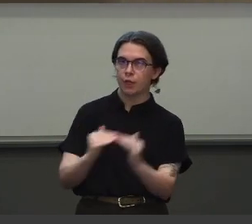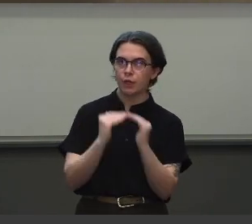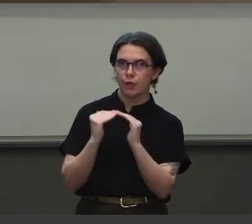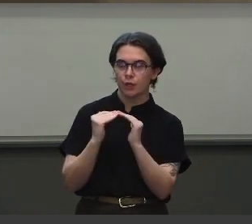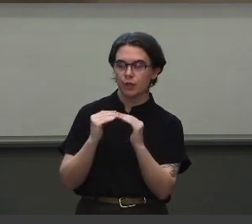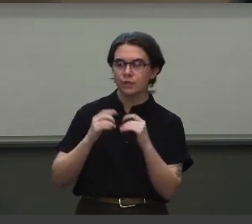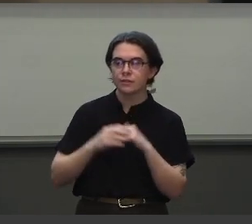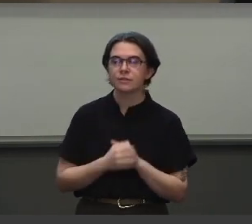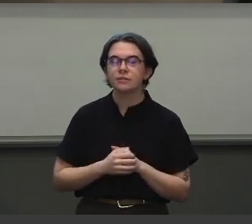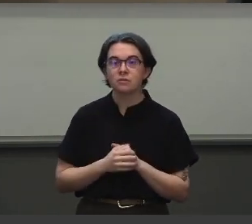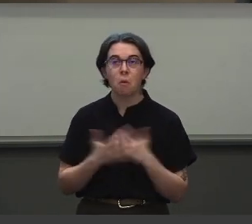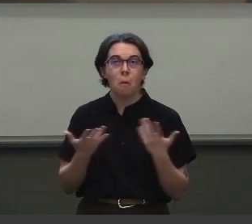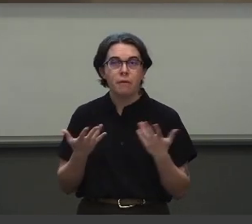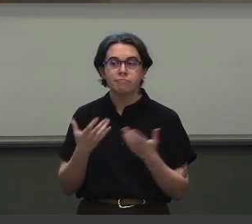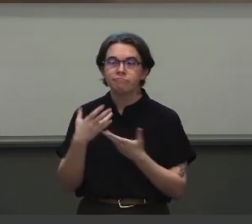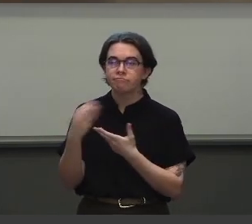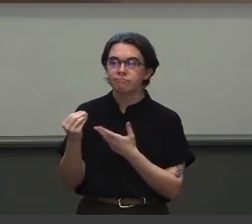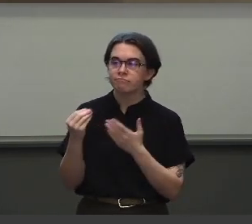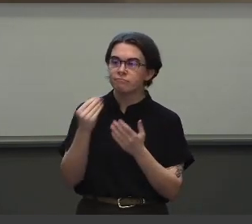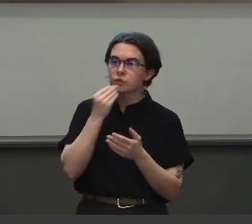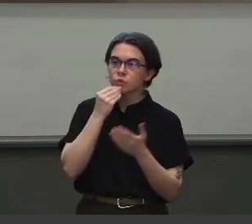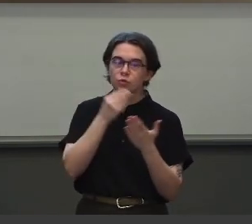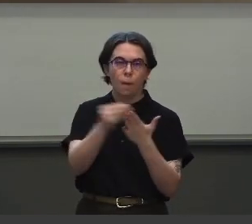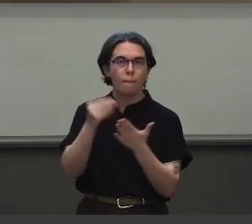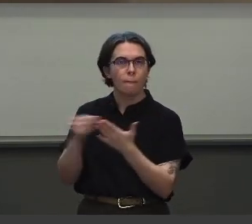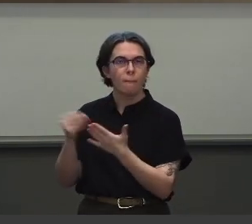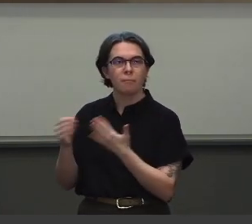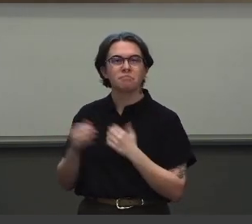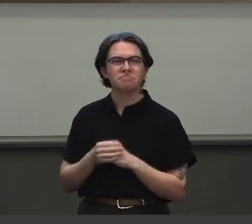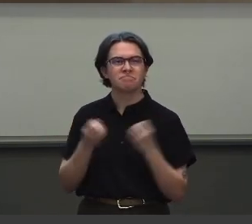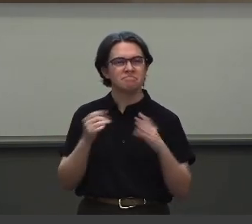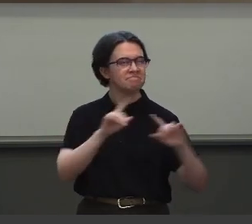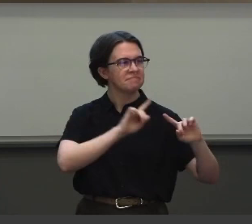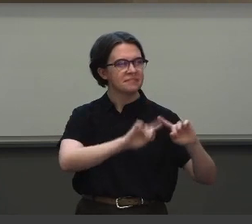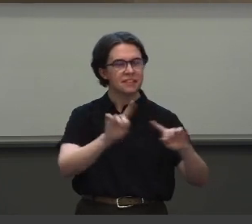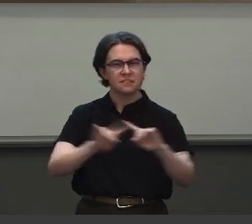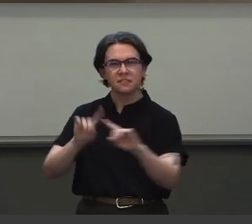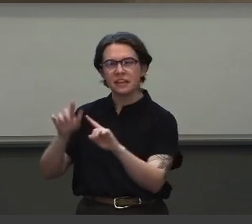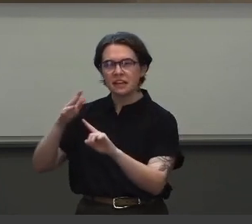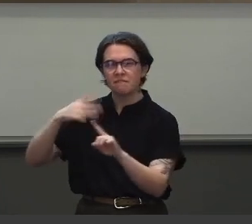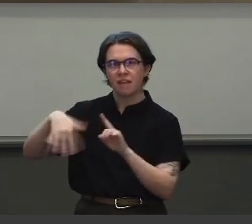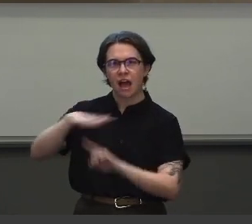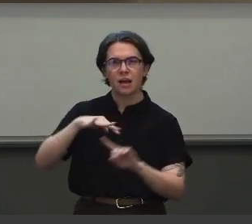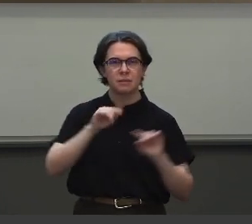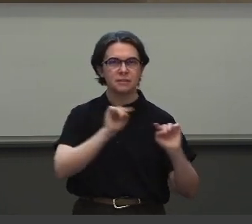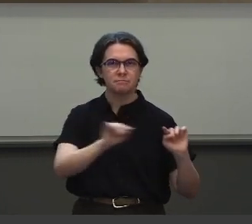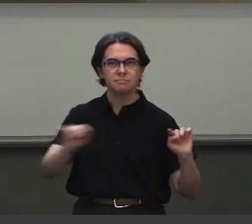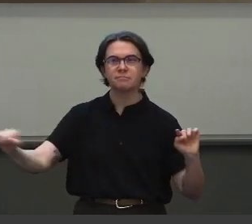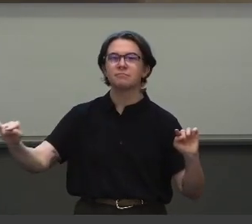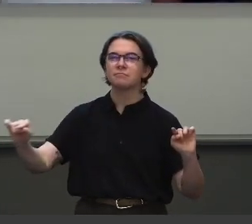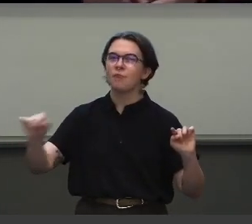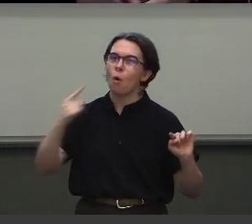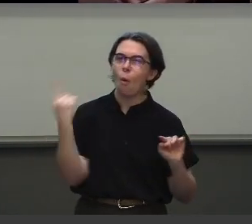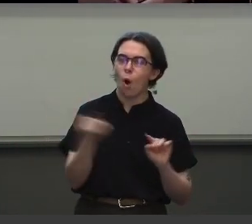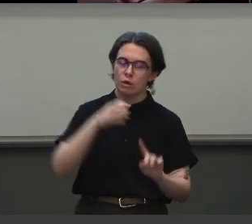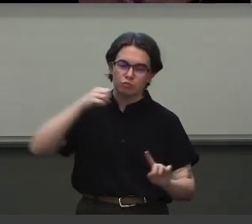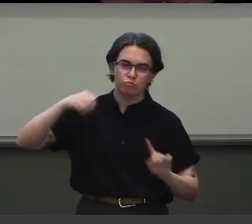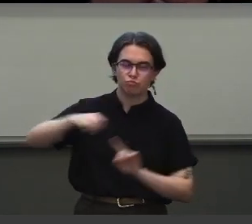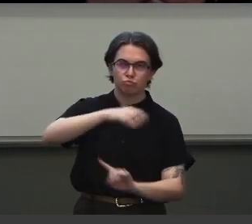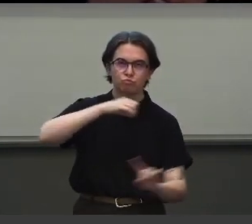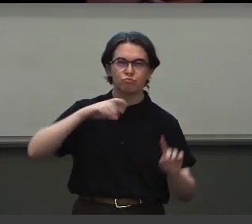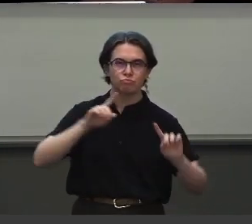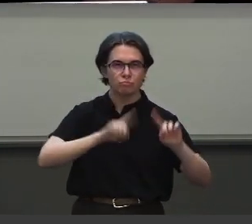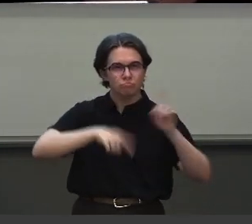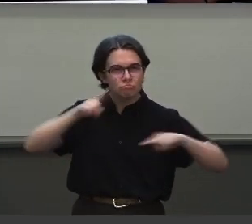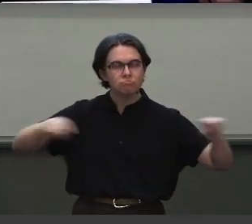or we're shopping for groceries. Across all of these different environments, we're constantly bombarded with sensory information. We